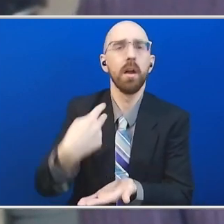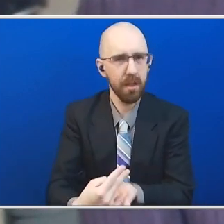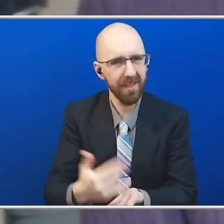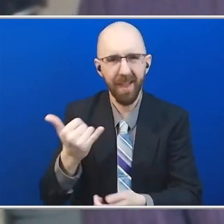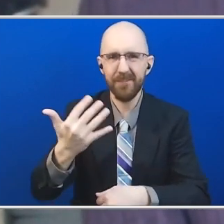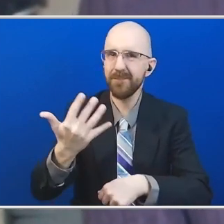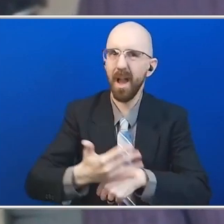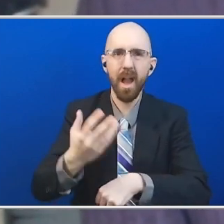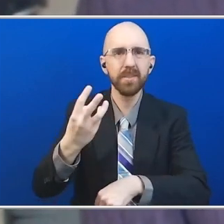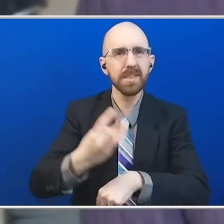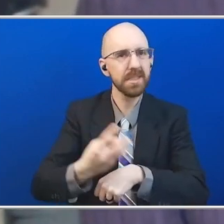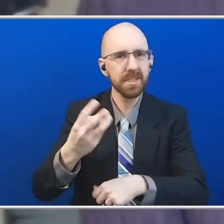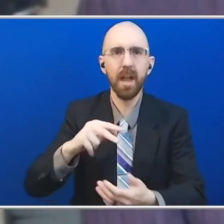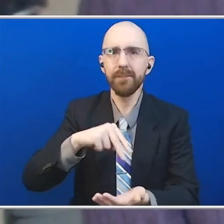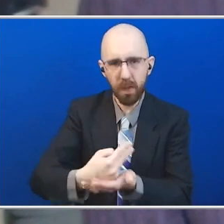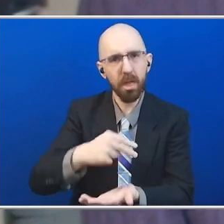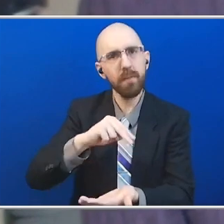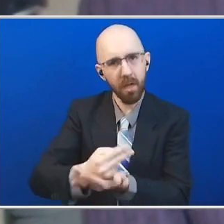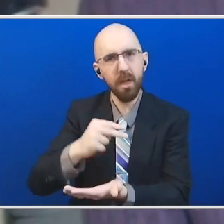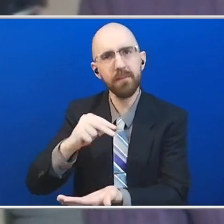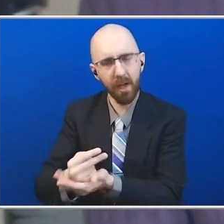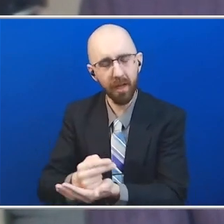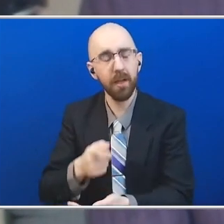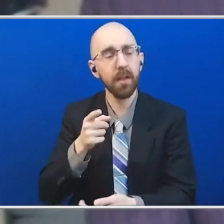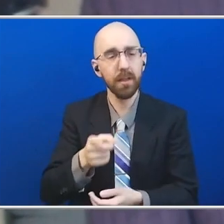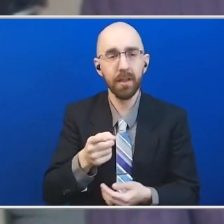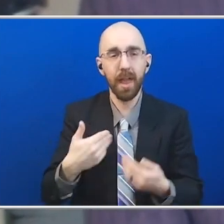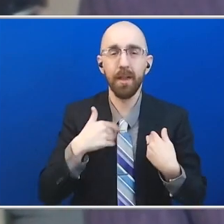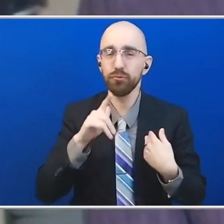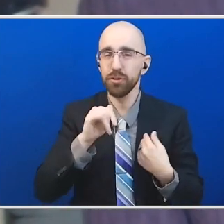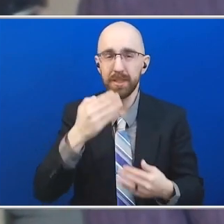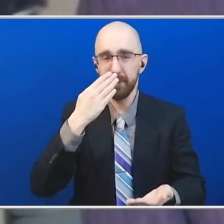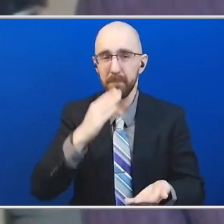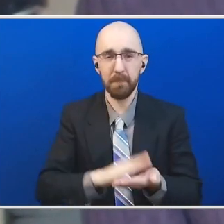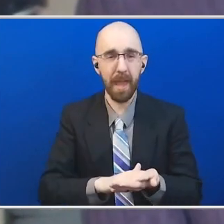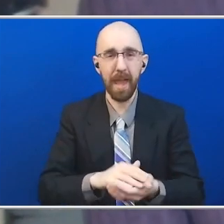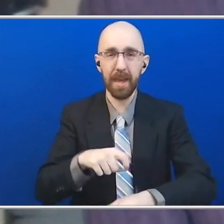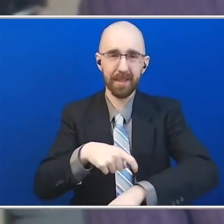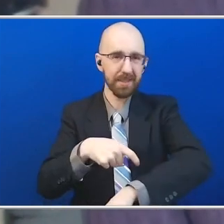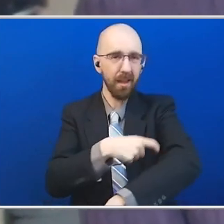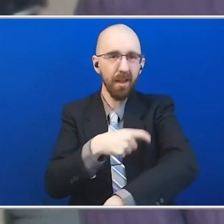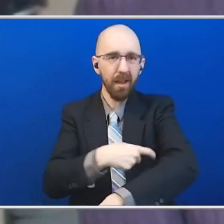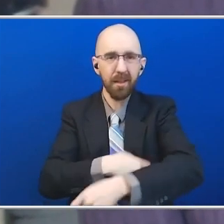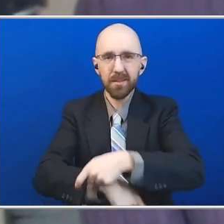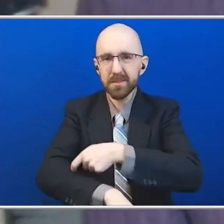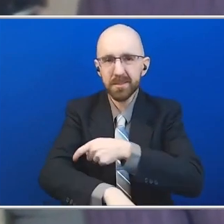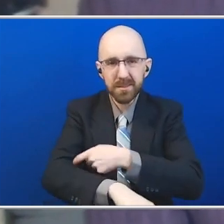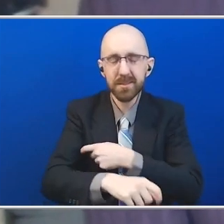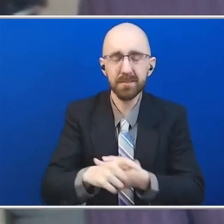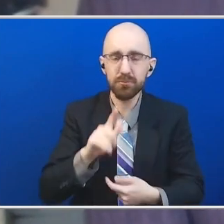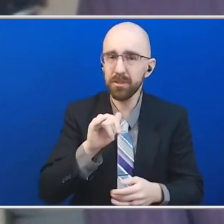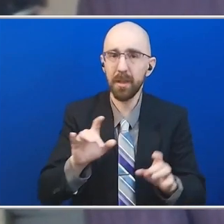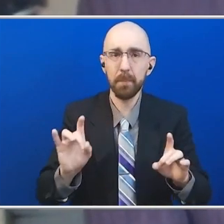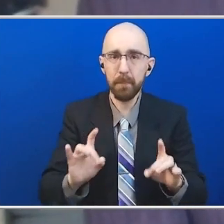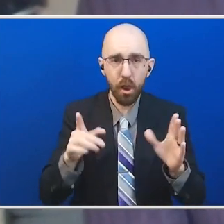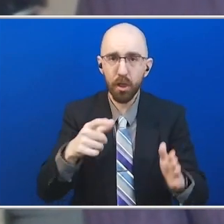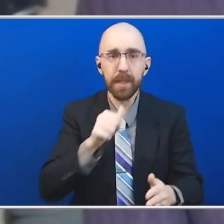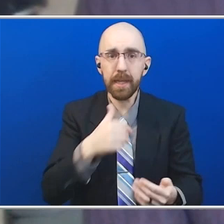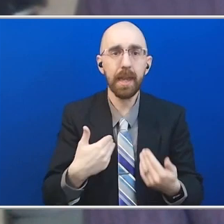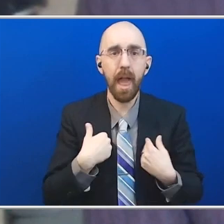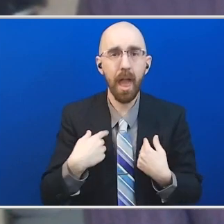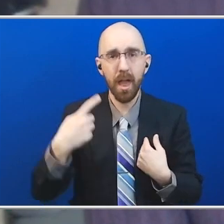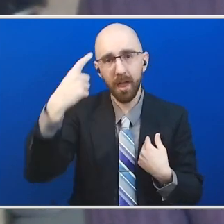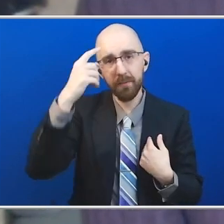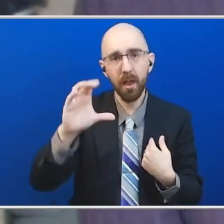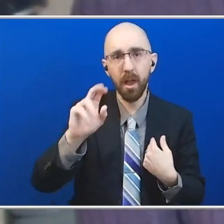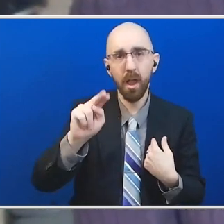he ended up just having really bad skin abrasions, but it was a miracle he didn't have a concussion or broken